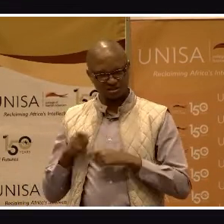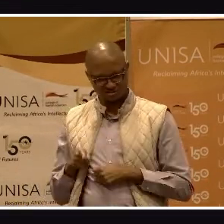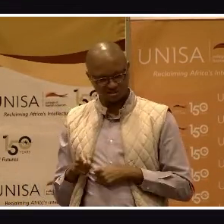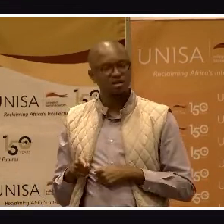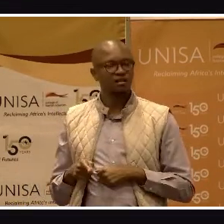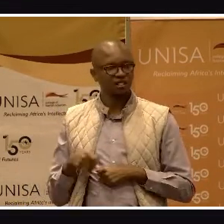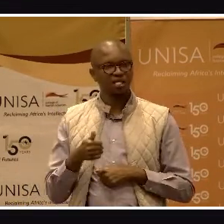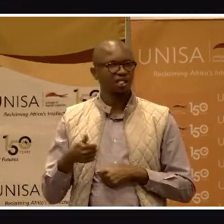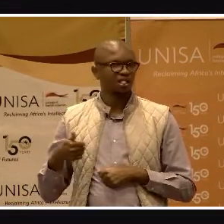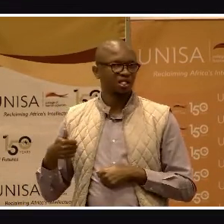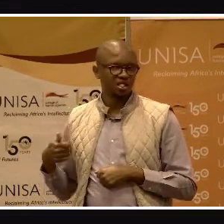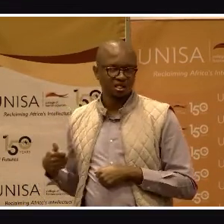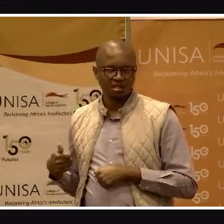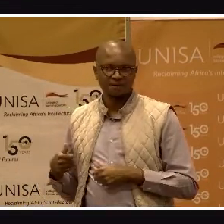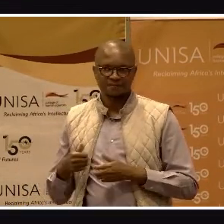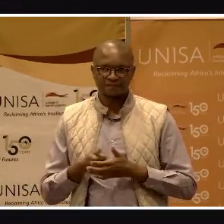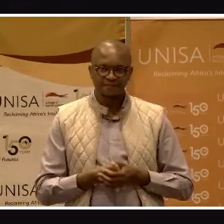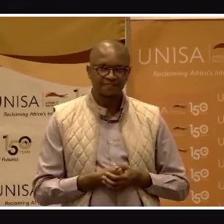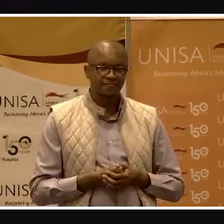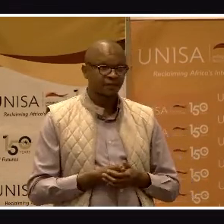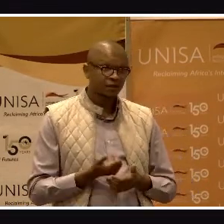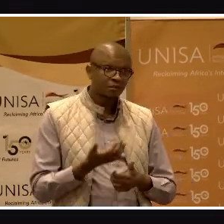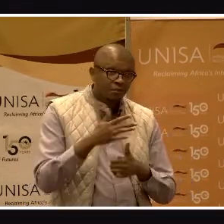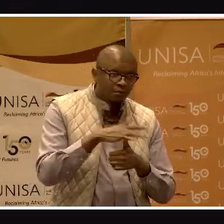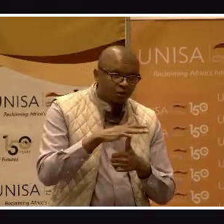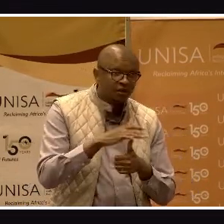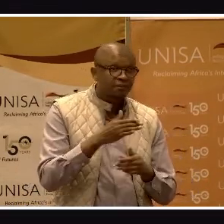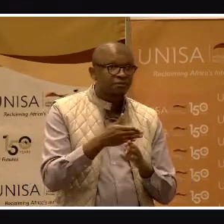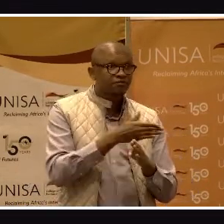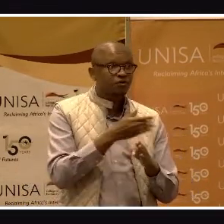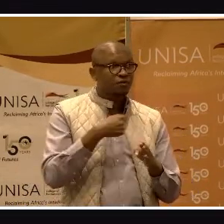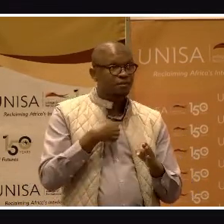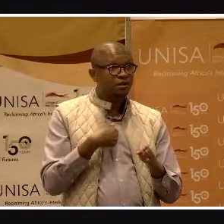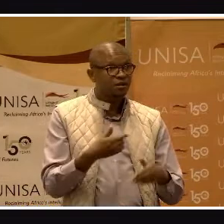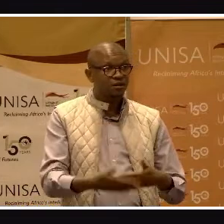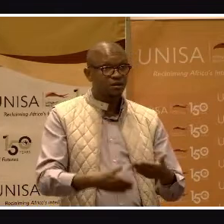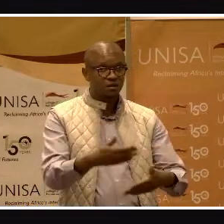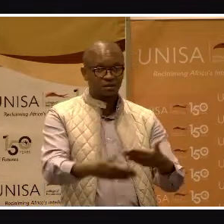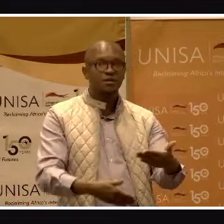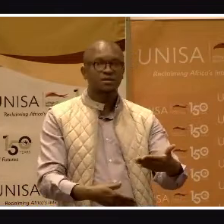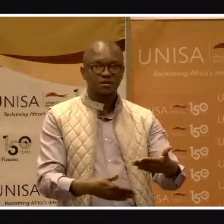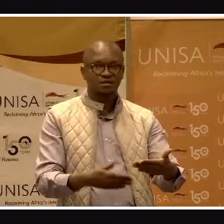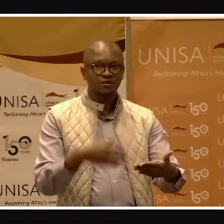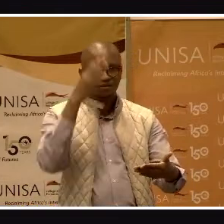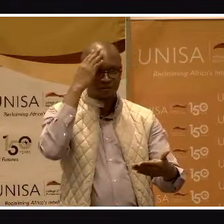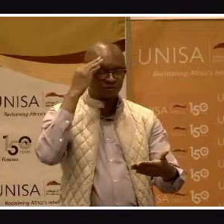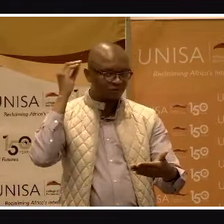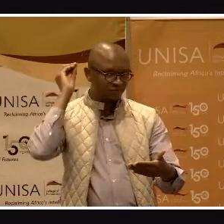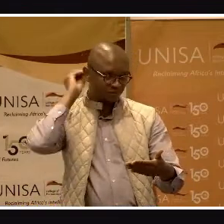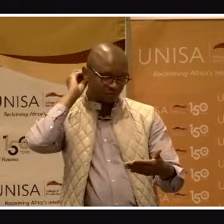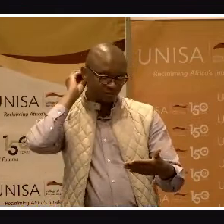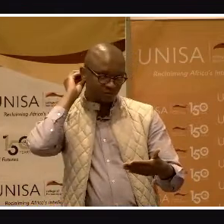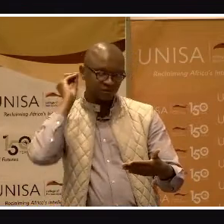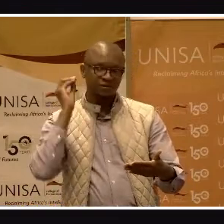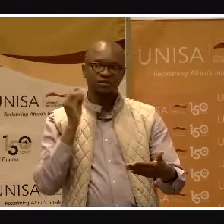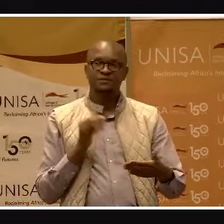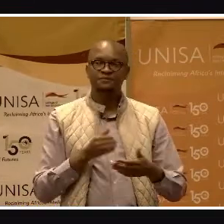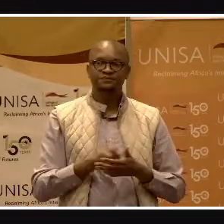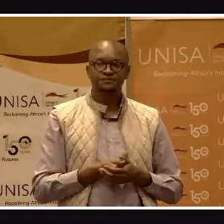Before I proceed, it is important for me to take note of some of the keywords in this